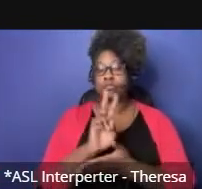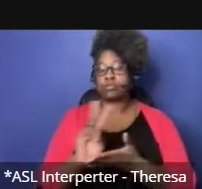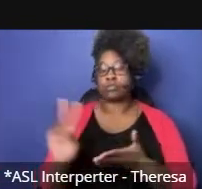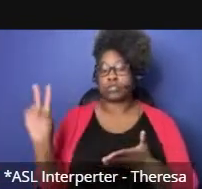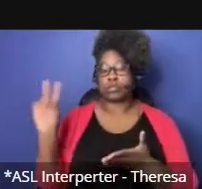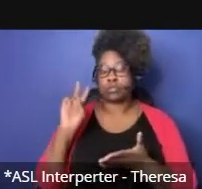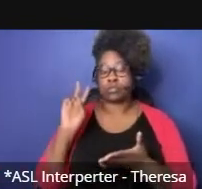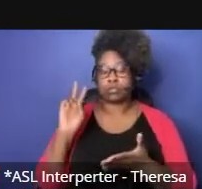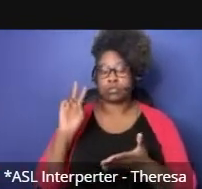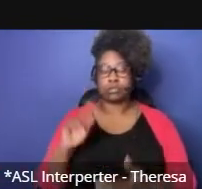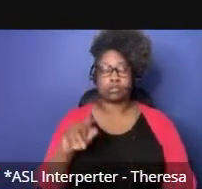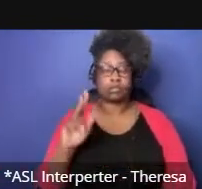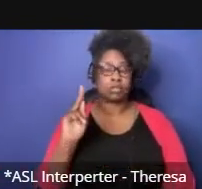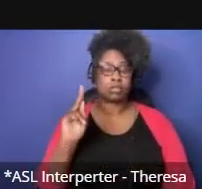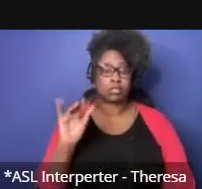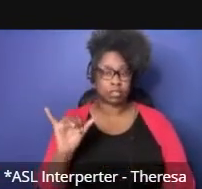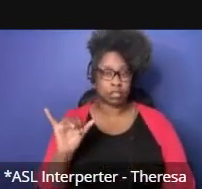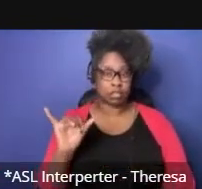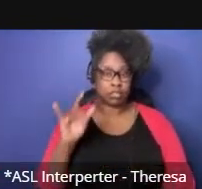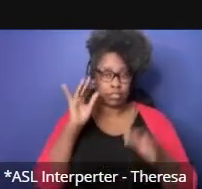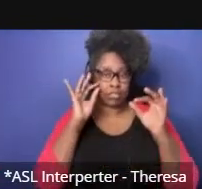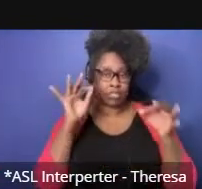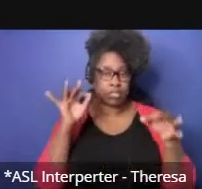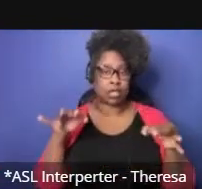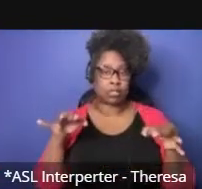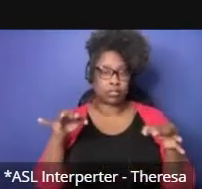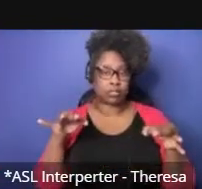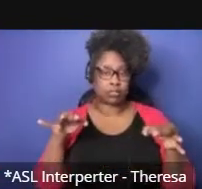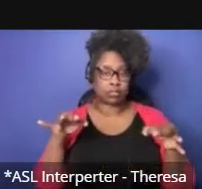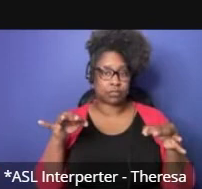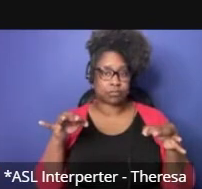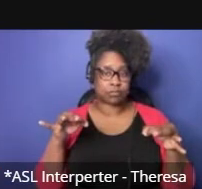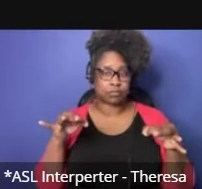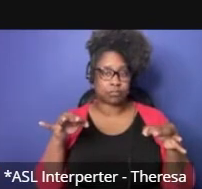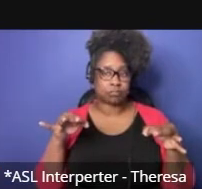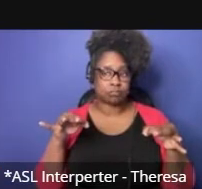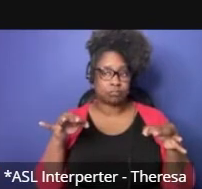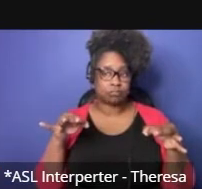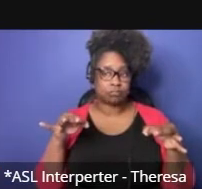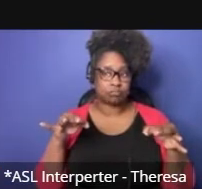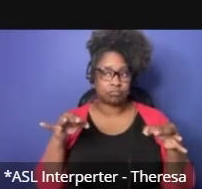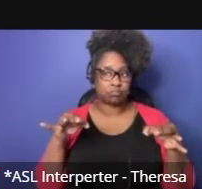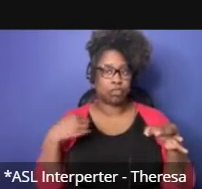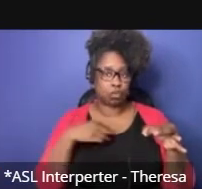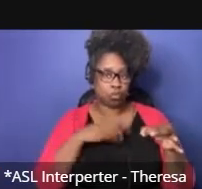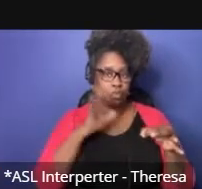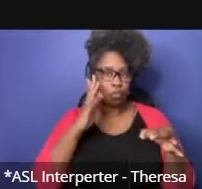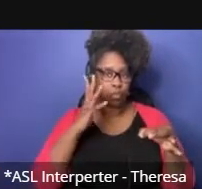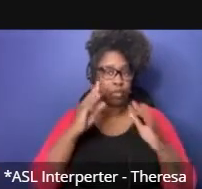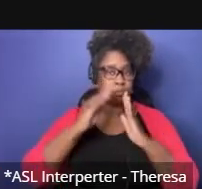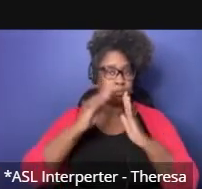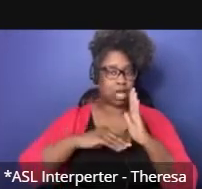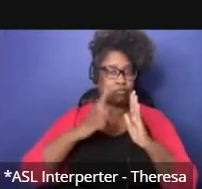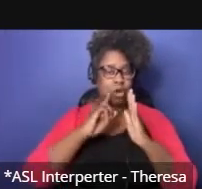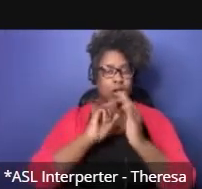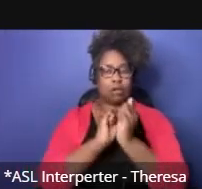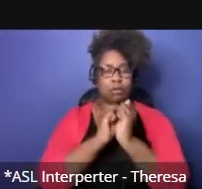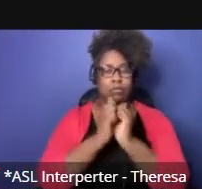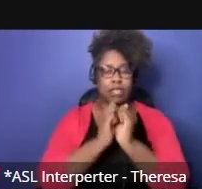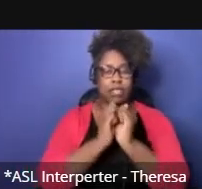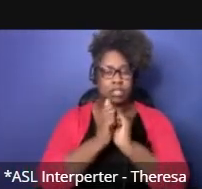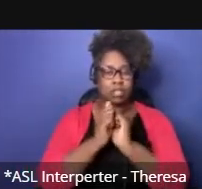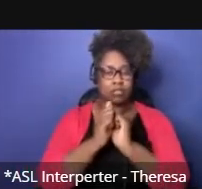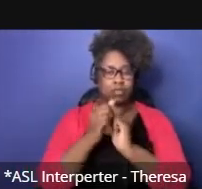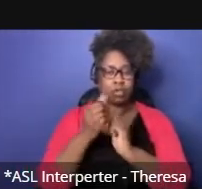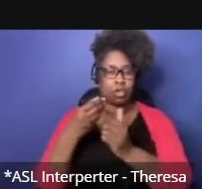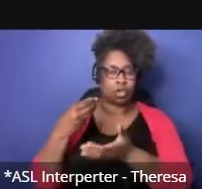state of Kentucky decided that they would apply for the competitive grant for state assessment,